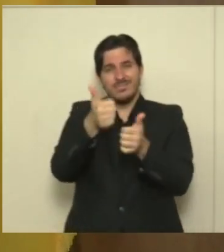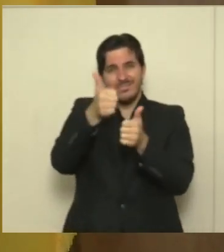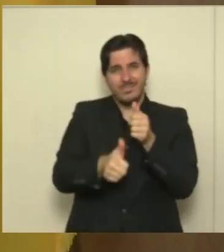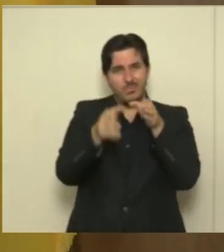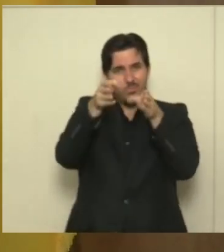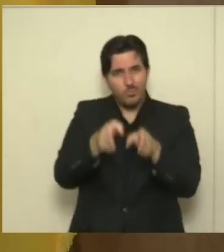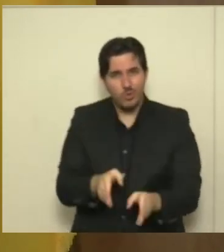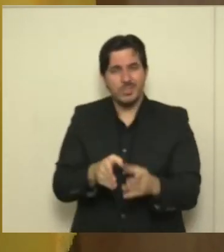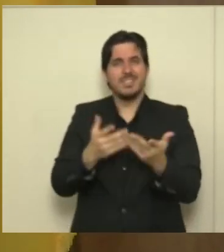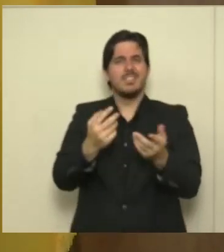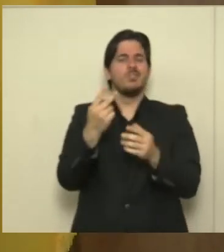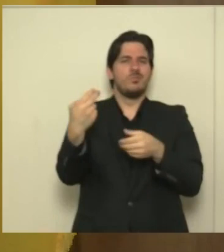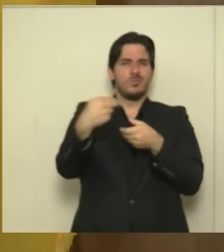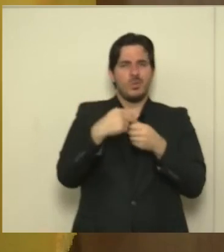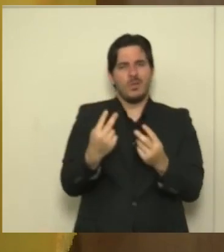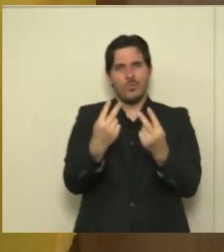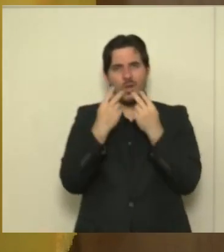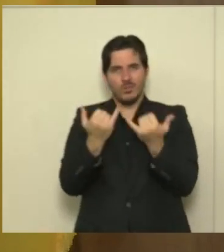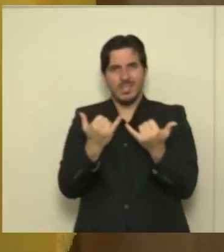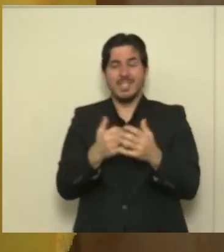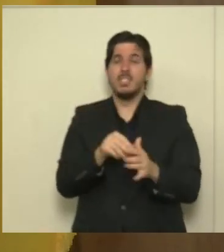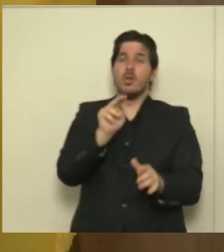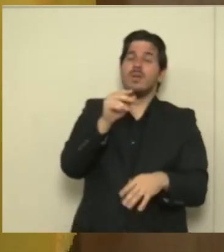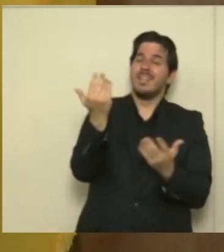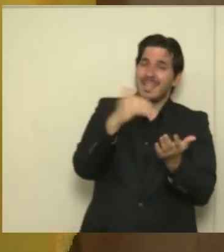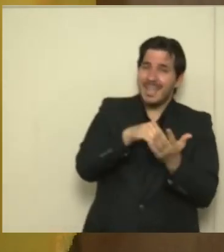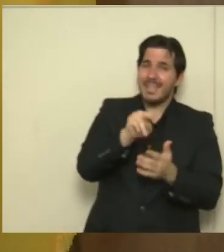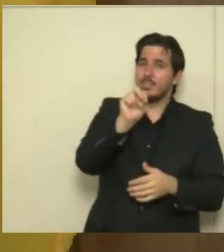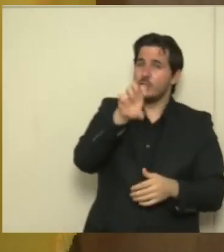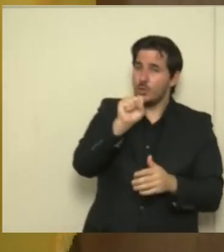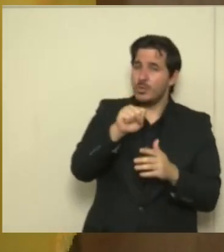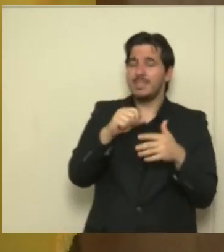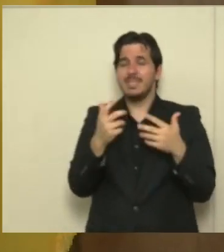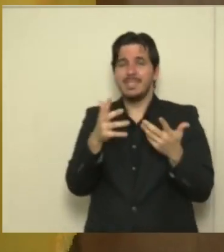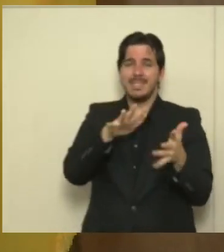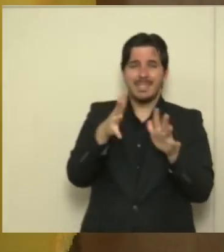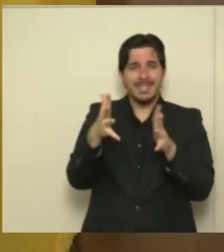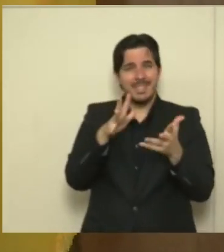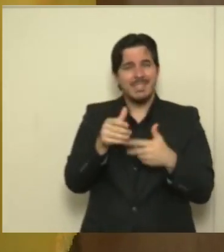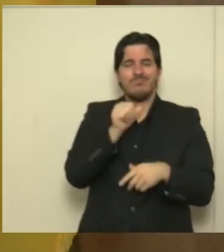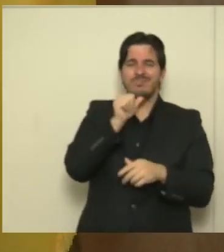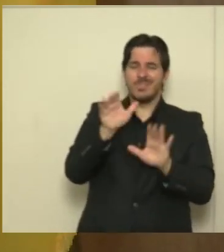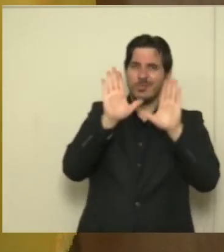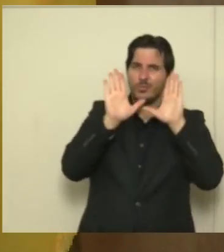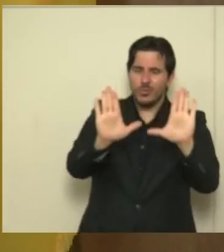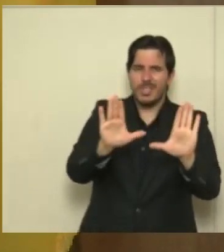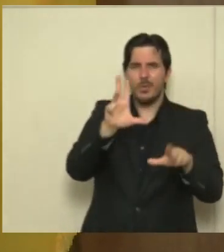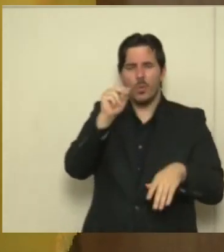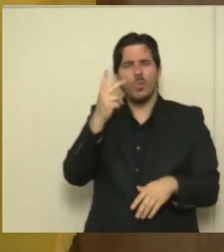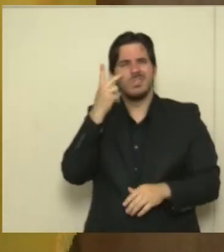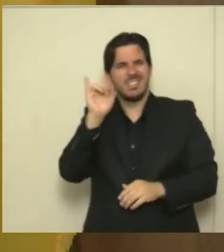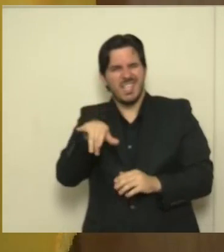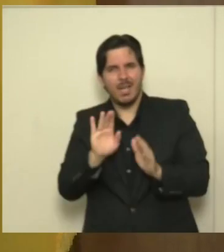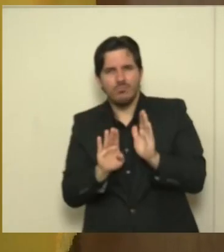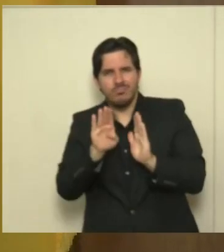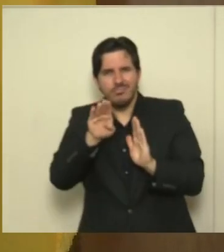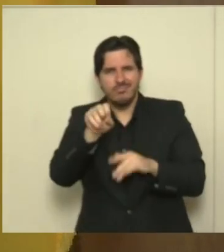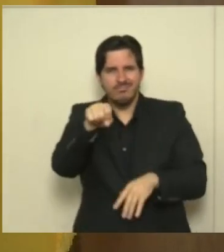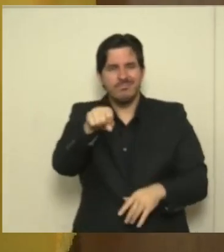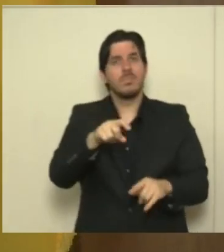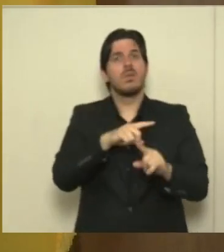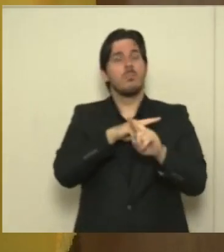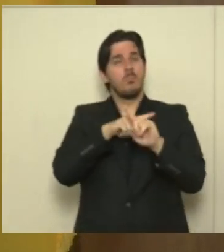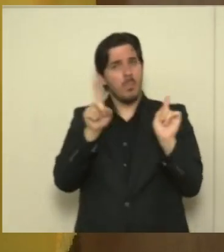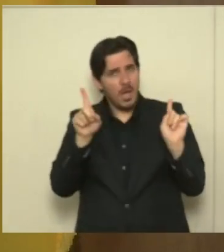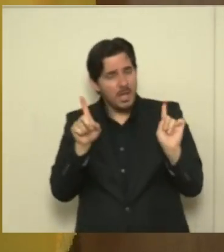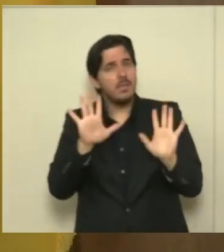today. So the news isn't as good as I want it, right, because we're seeing an uptick, but I'm very